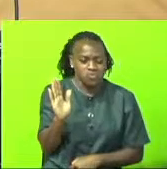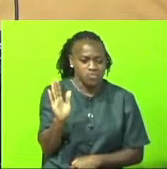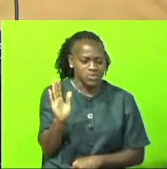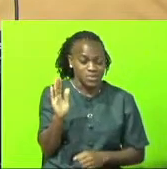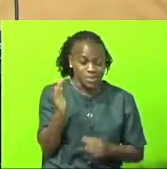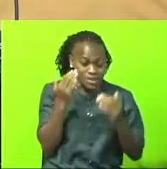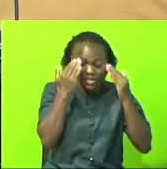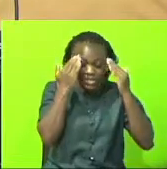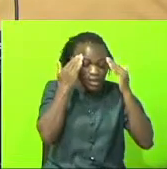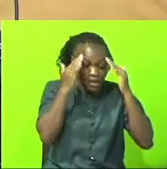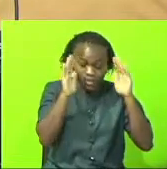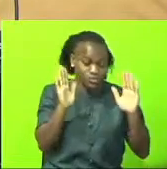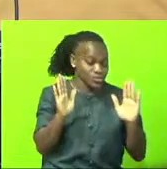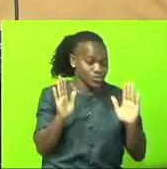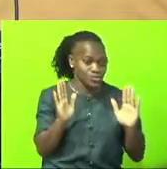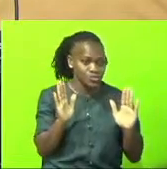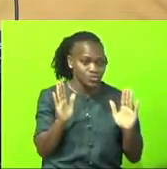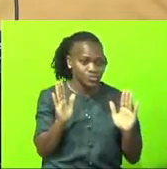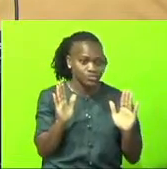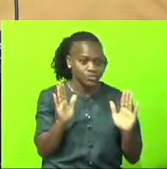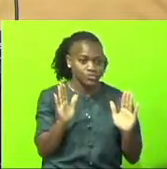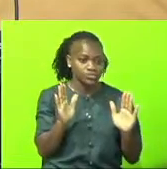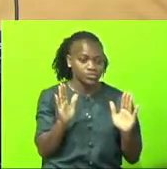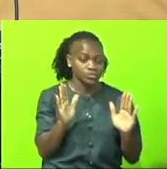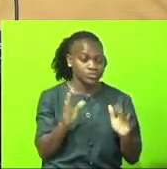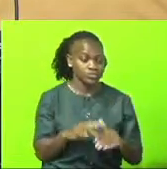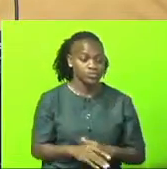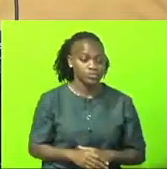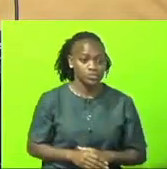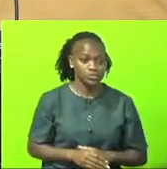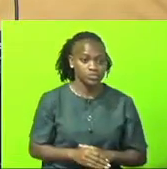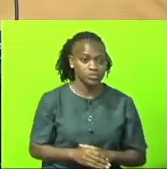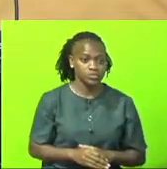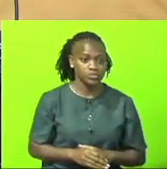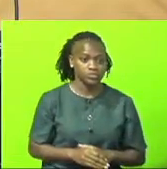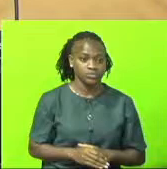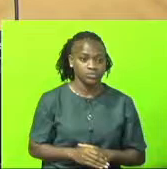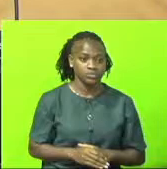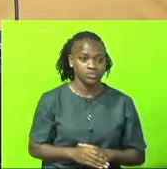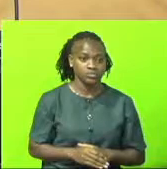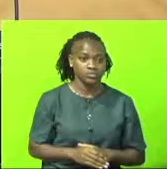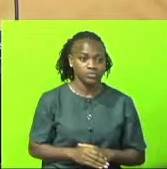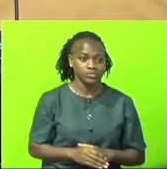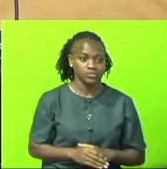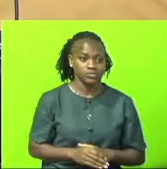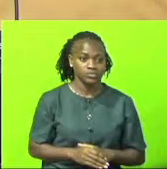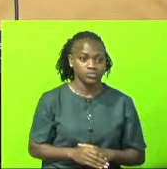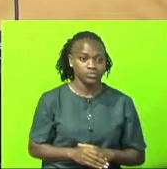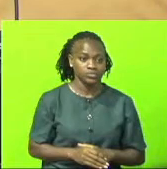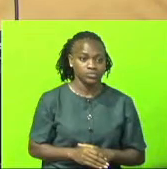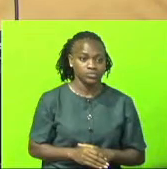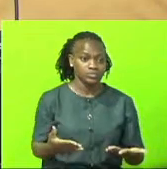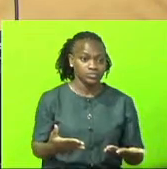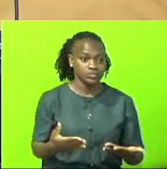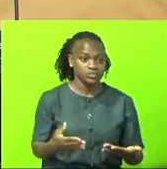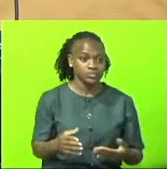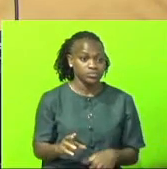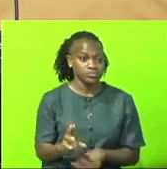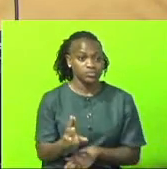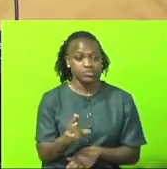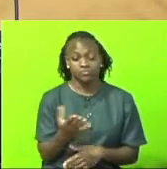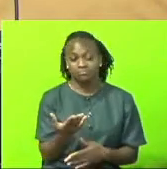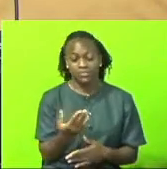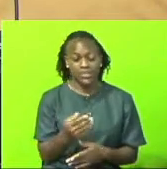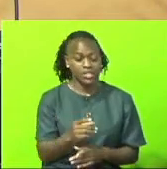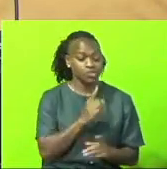why he was taking the wind out of the sail of the Honorable Harun